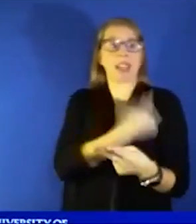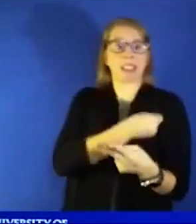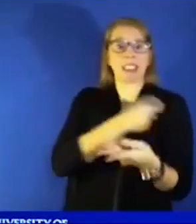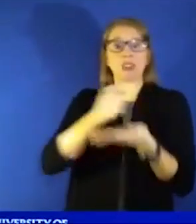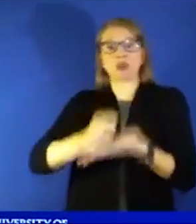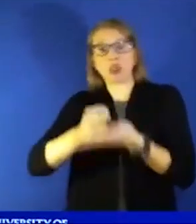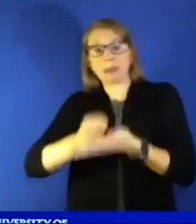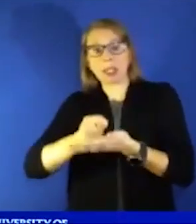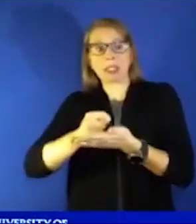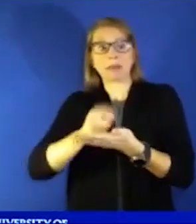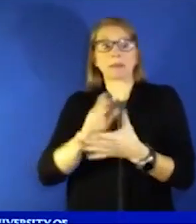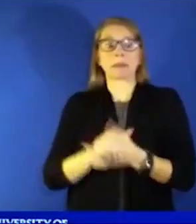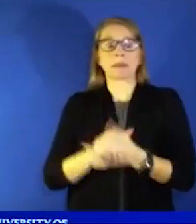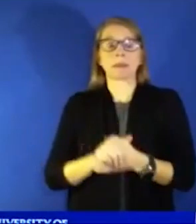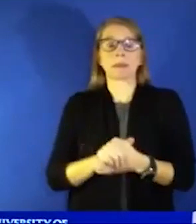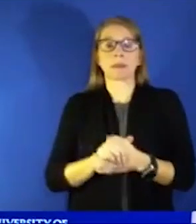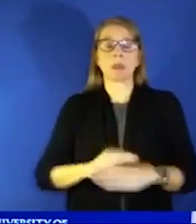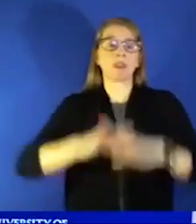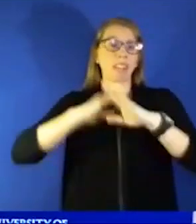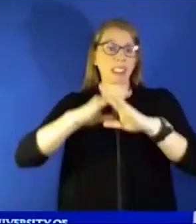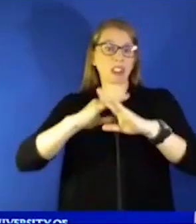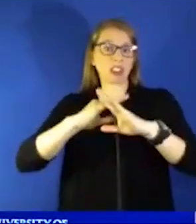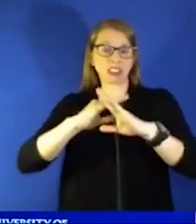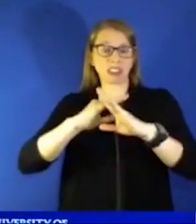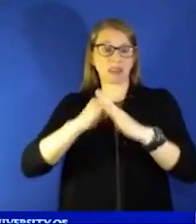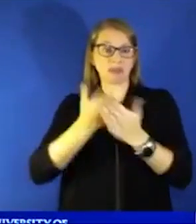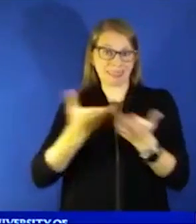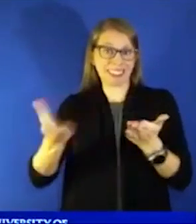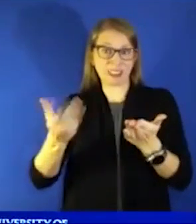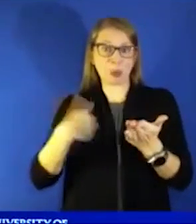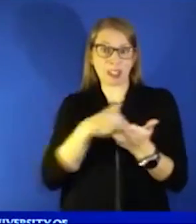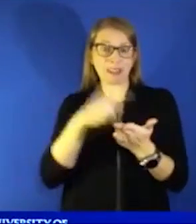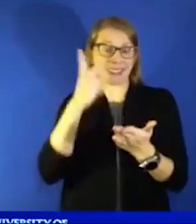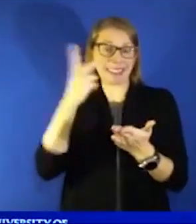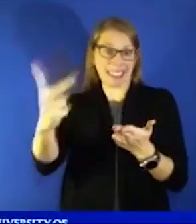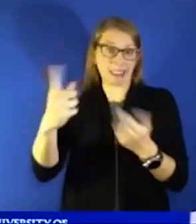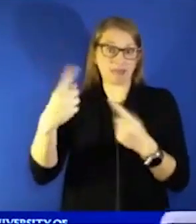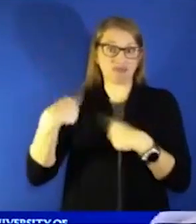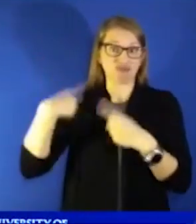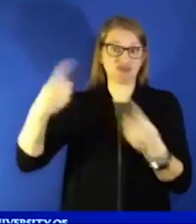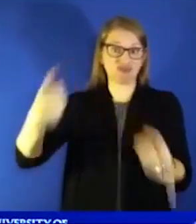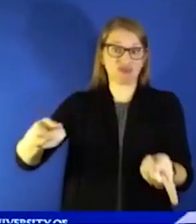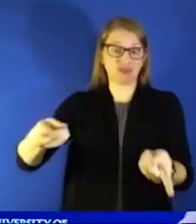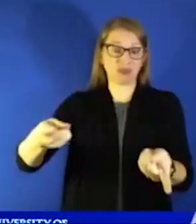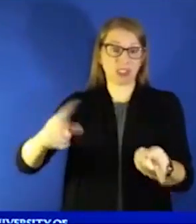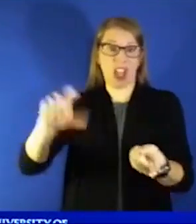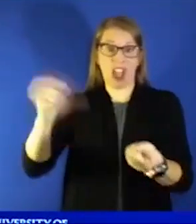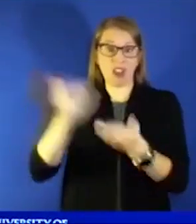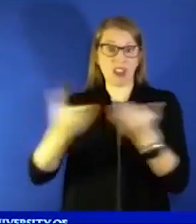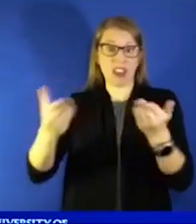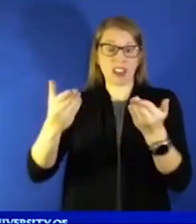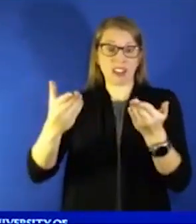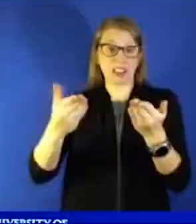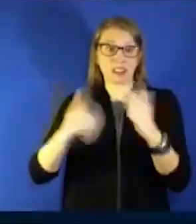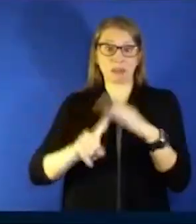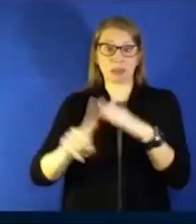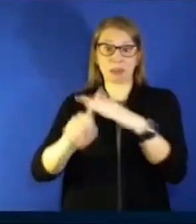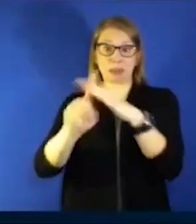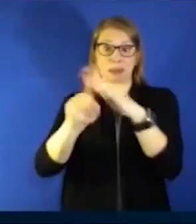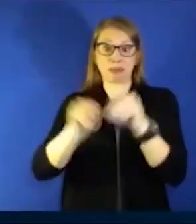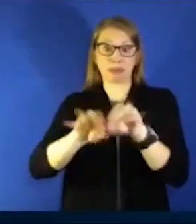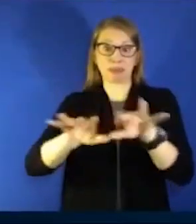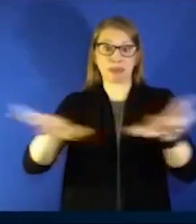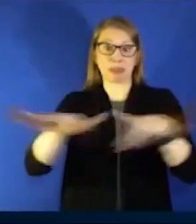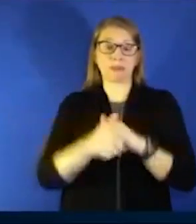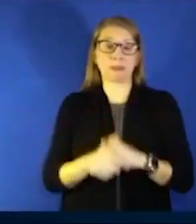and prevention mechanisms that we have seen since other things have been around, just like Dr. Ault said. Right. There's life. What